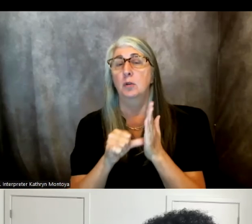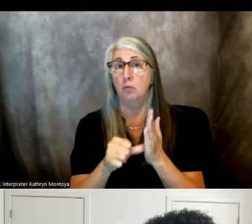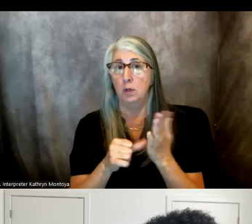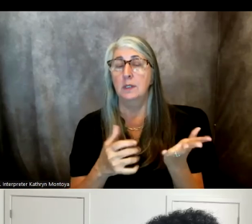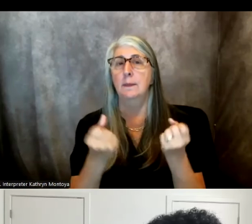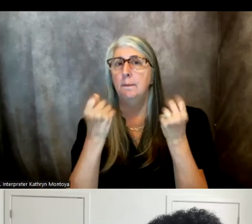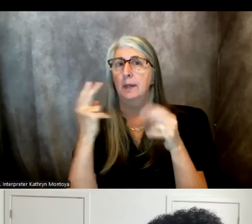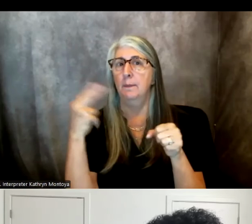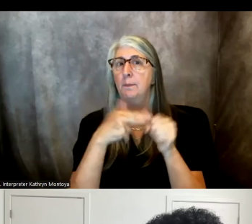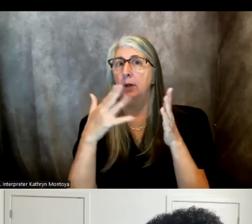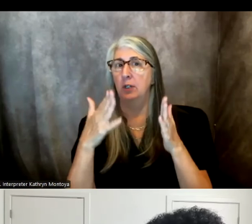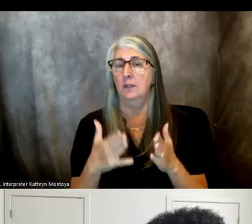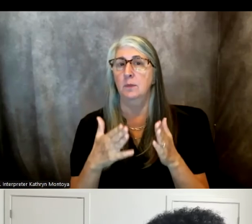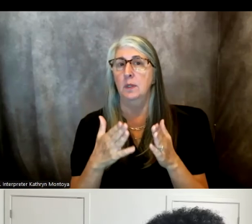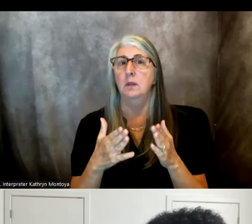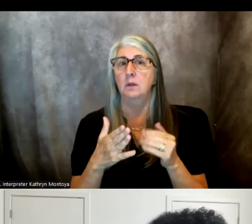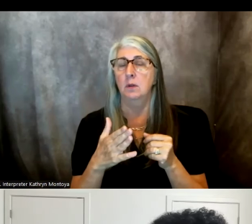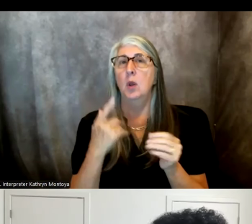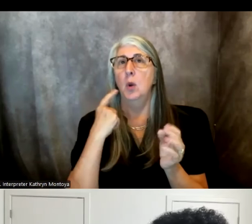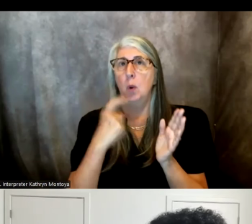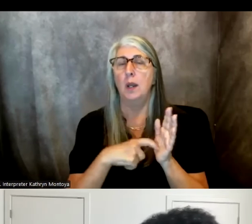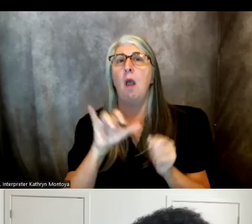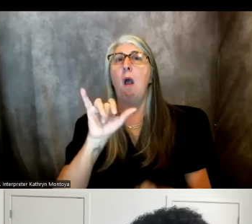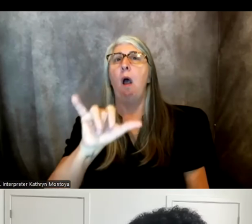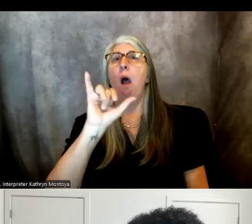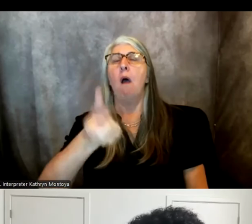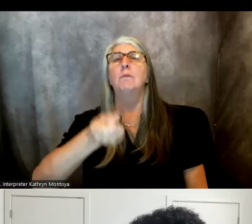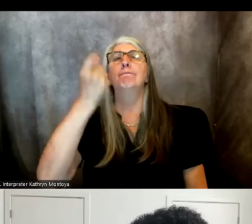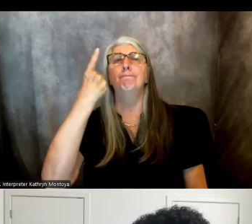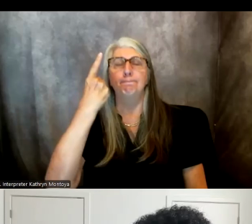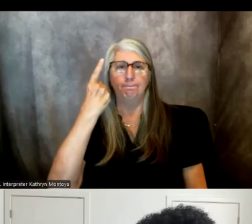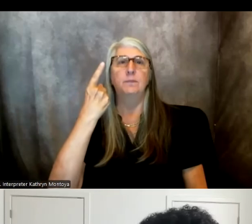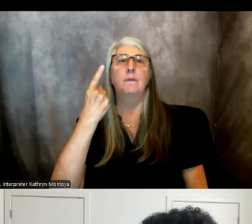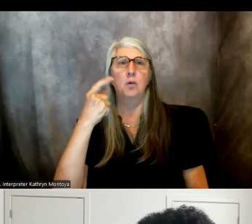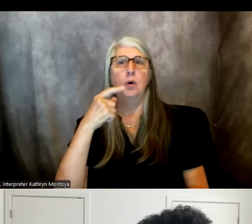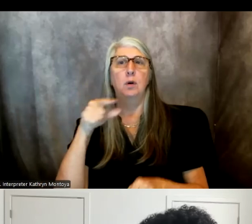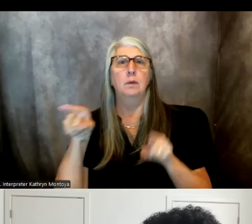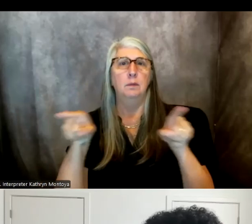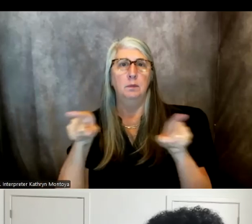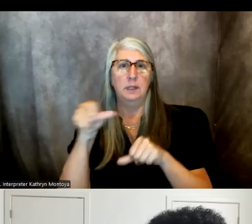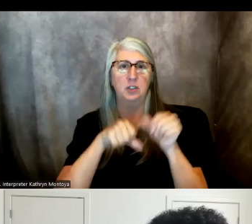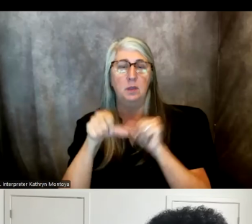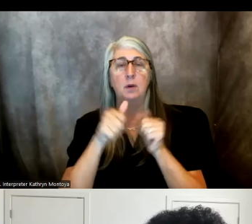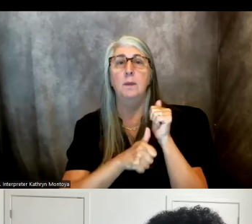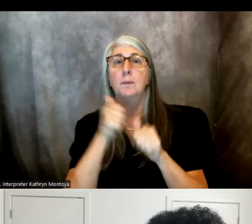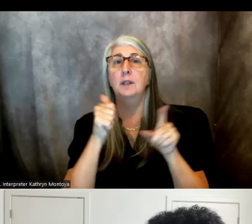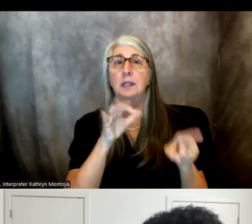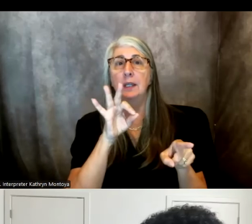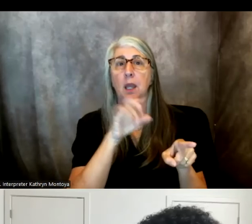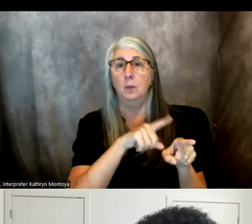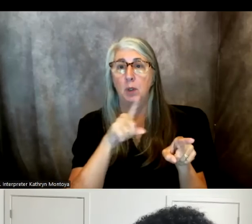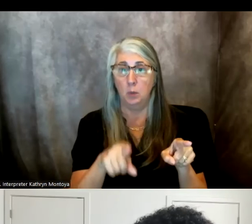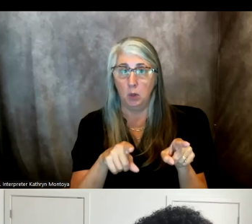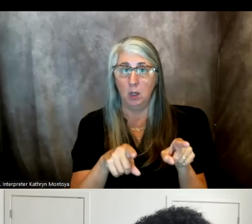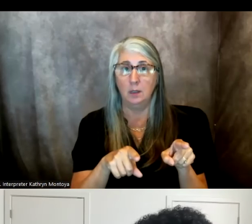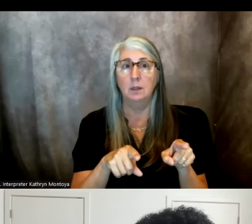acknowledge that as an unlocking moment for them, being in each other's spaces, particularly 911, getting to see the 988